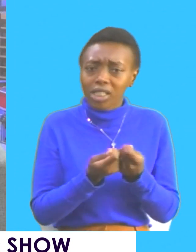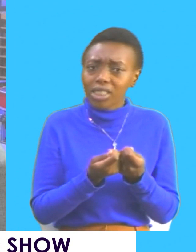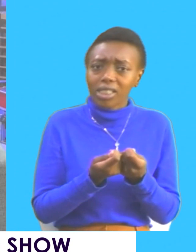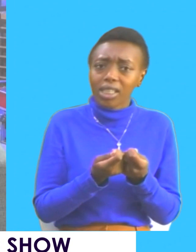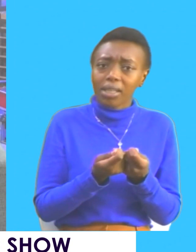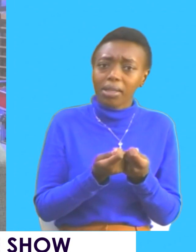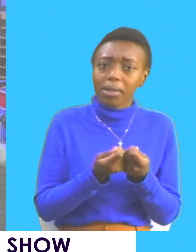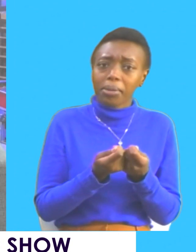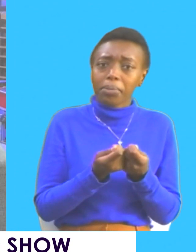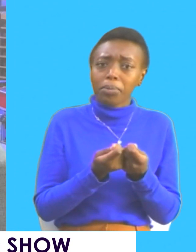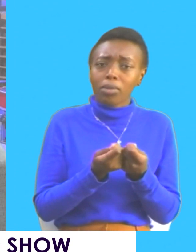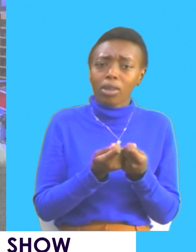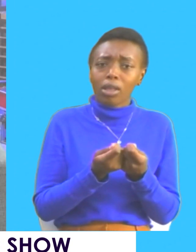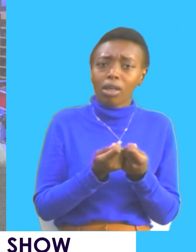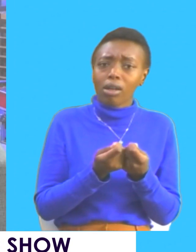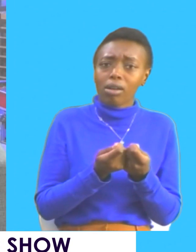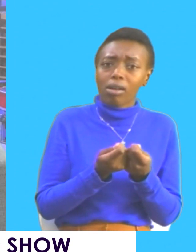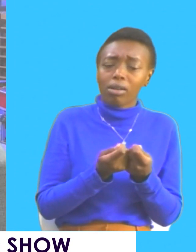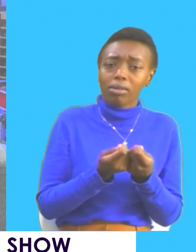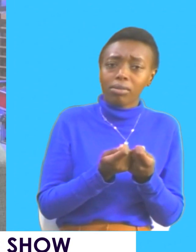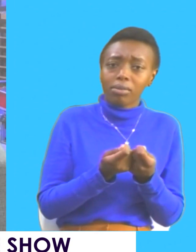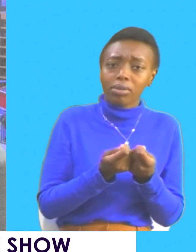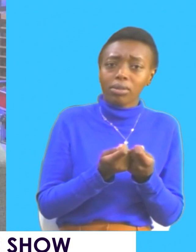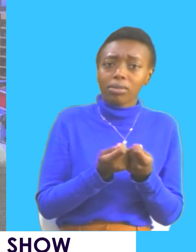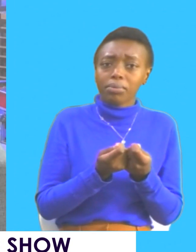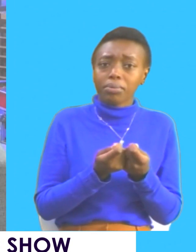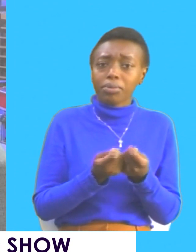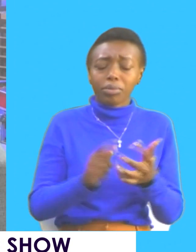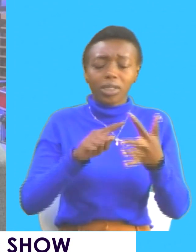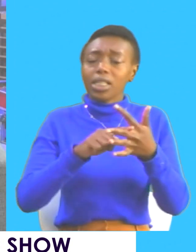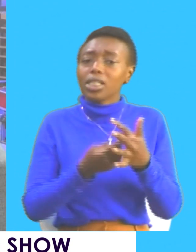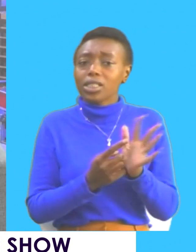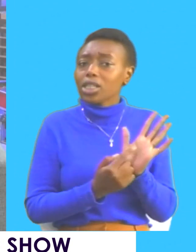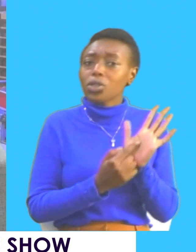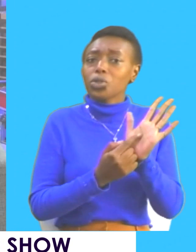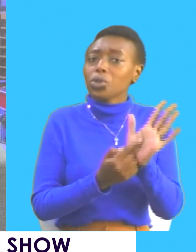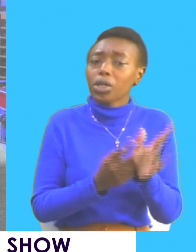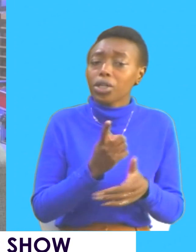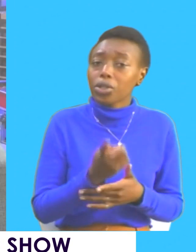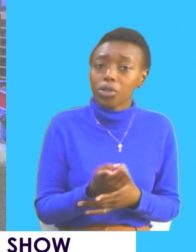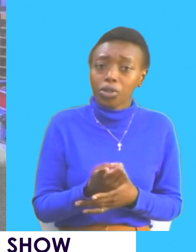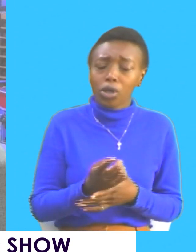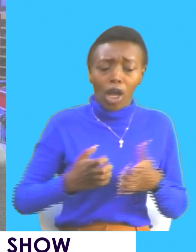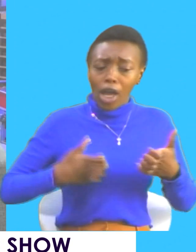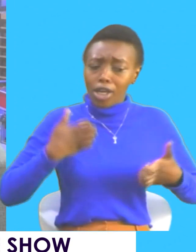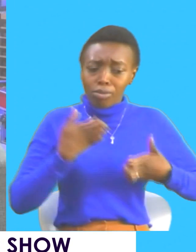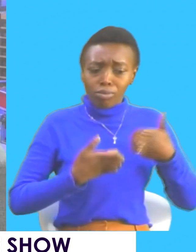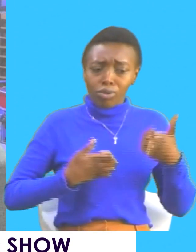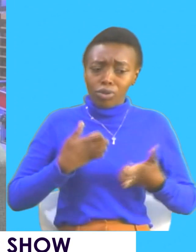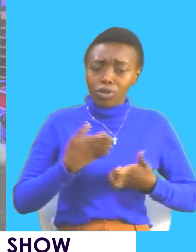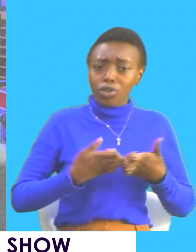nepotism may try to stifle you from showing up. When you get to such places, emotional